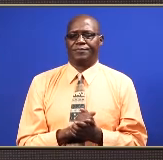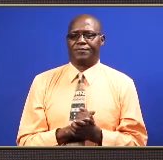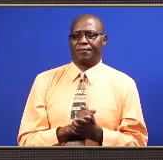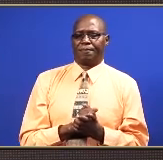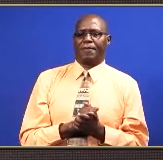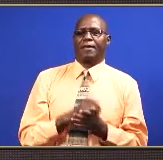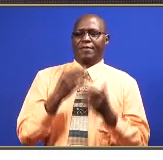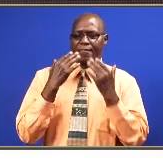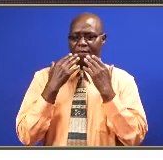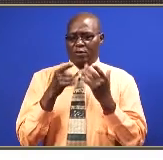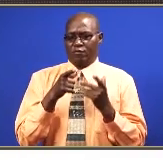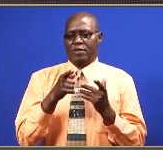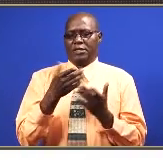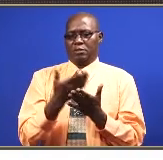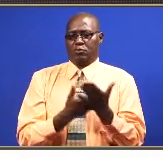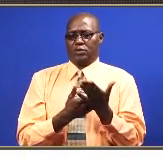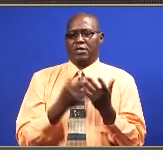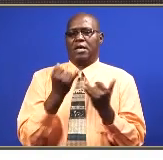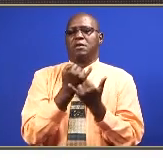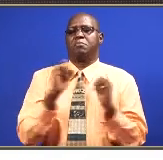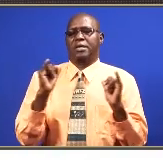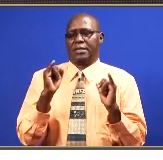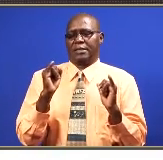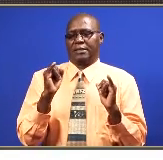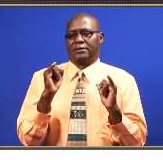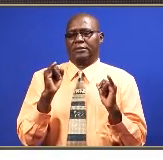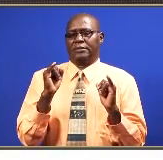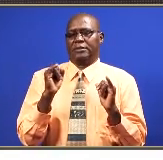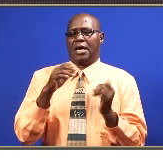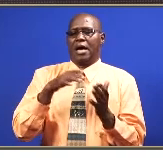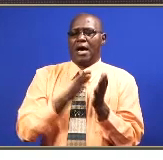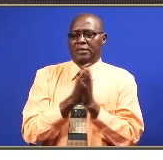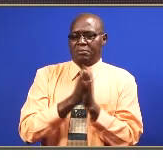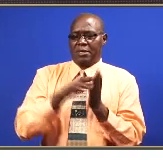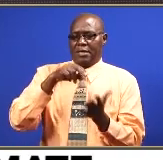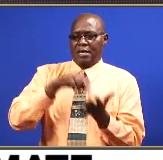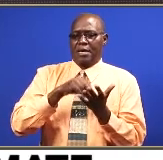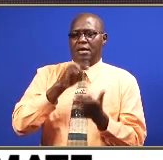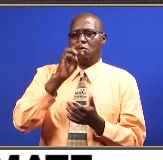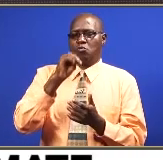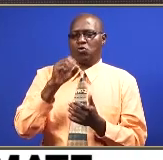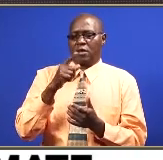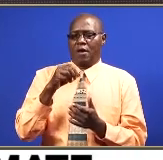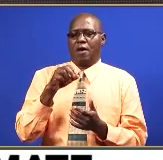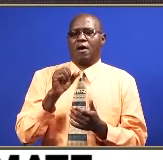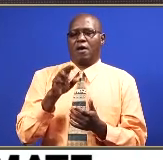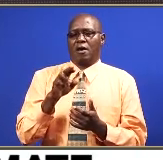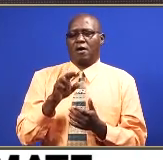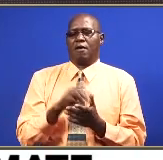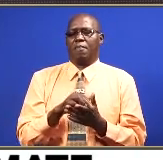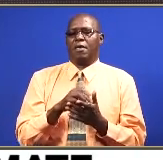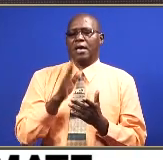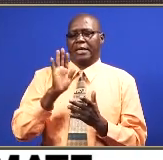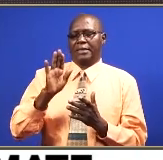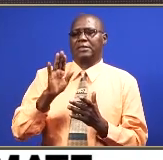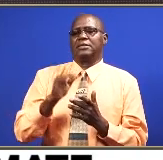Independent presidential aspirant in the August polls, Muthiora Kariara, has unveiled Miriam Muthikwa Mutua as his running mate. Kariara, who vied and